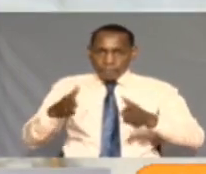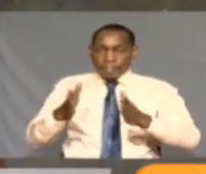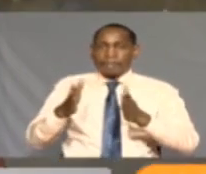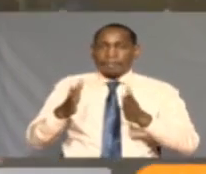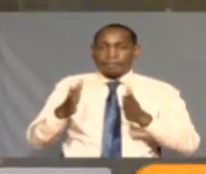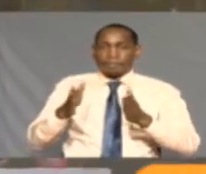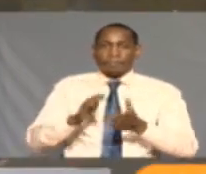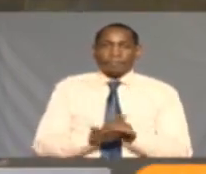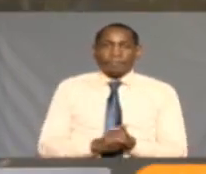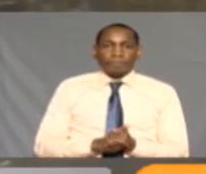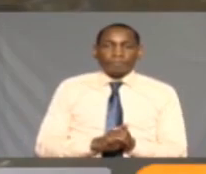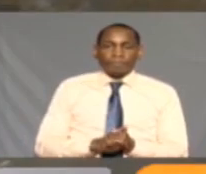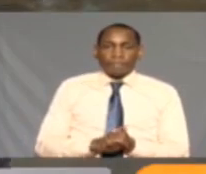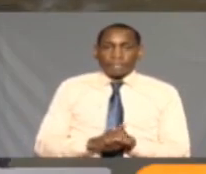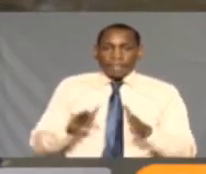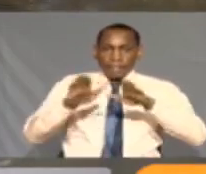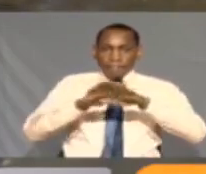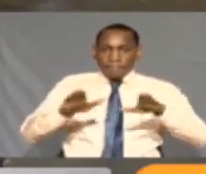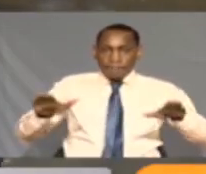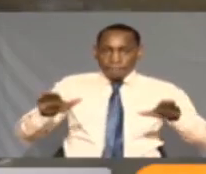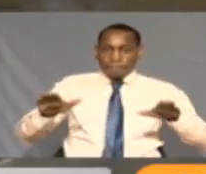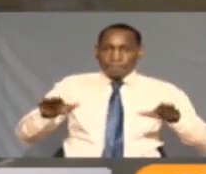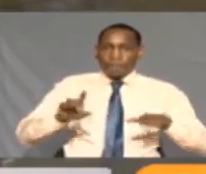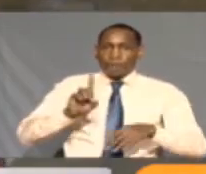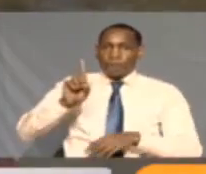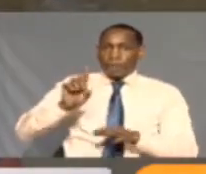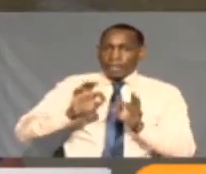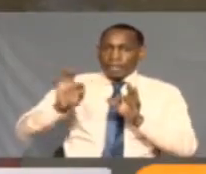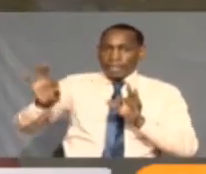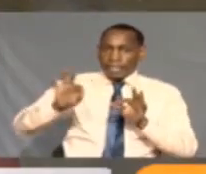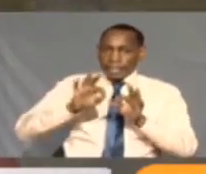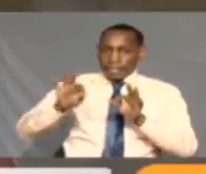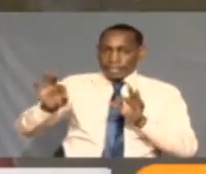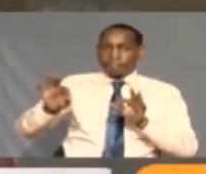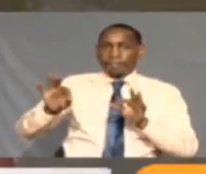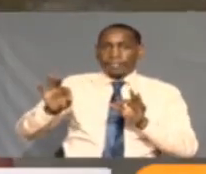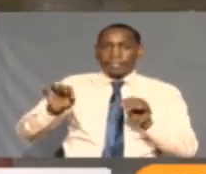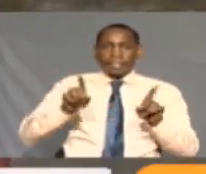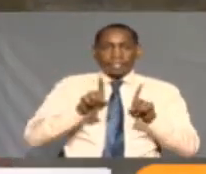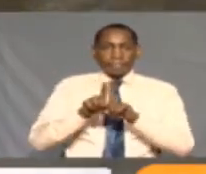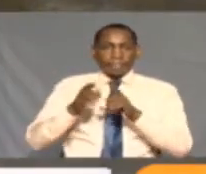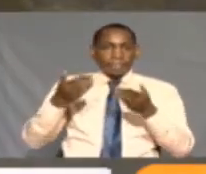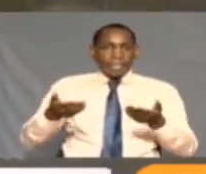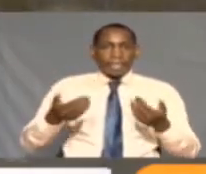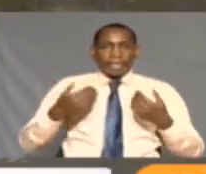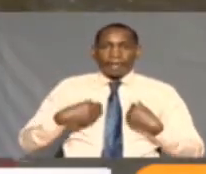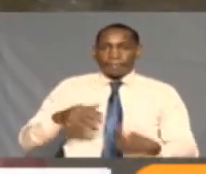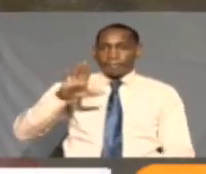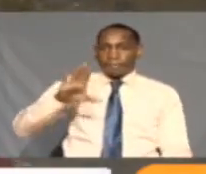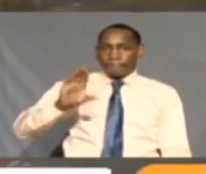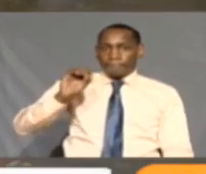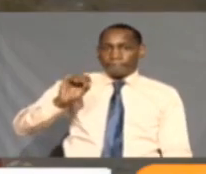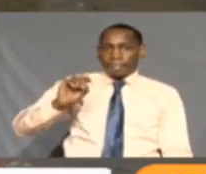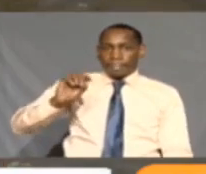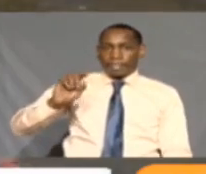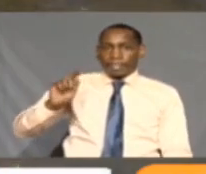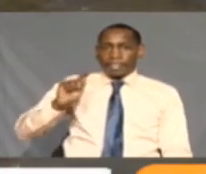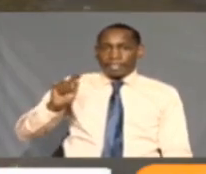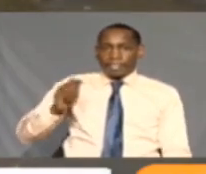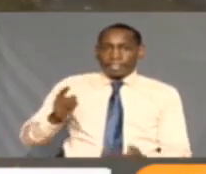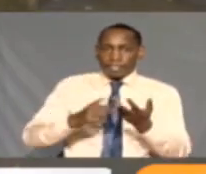tracing method. Kamuthanga Farm sits on a 1 acre piece of land and currently has 50 tanks in